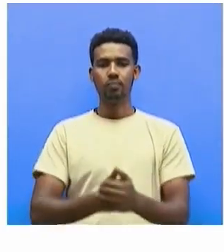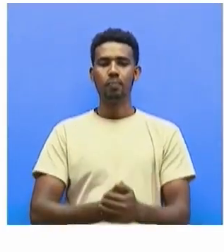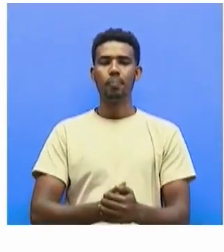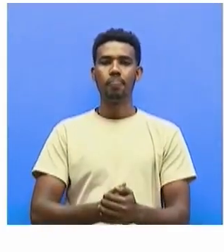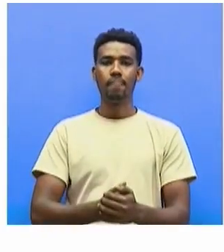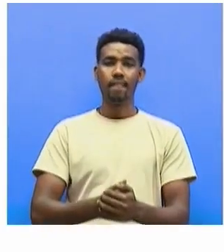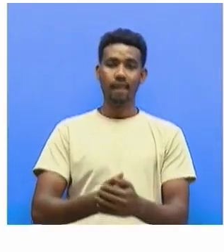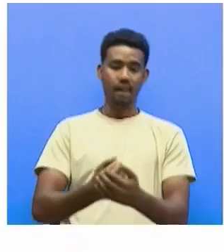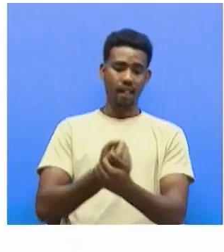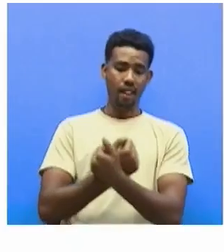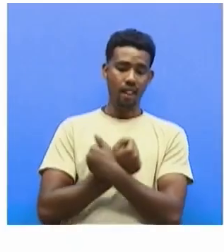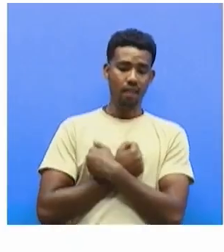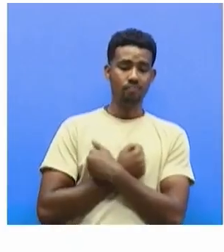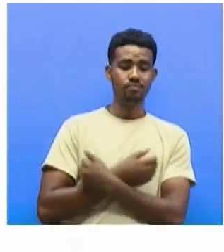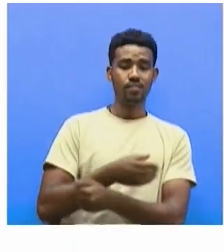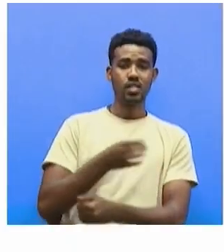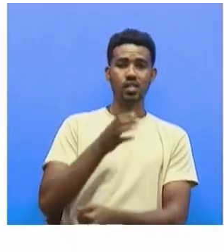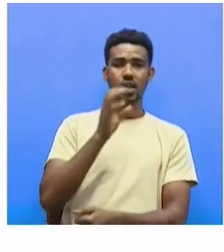drinking